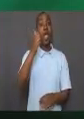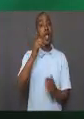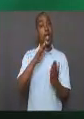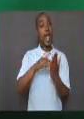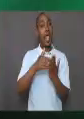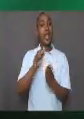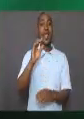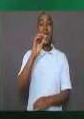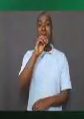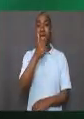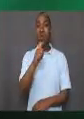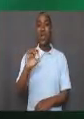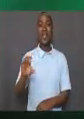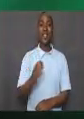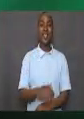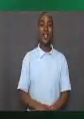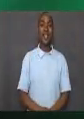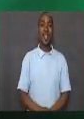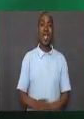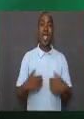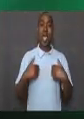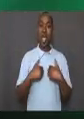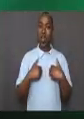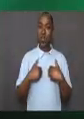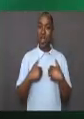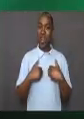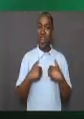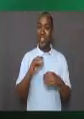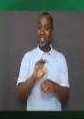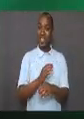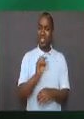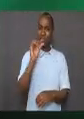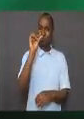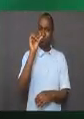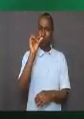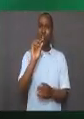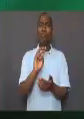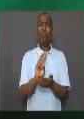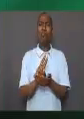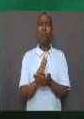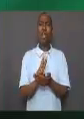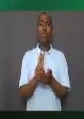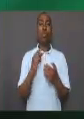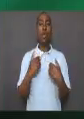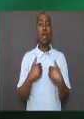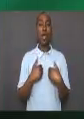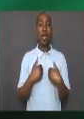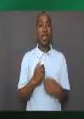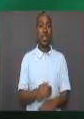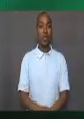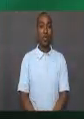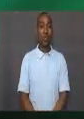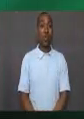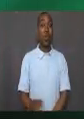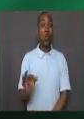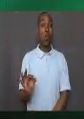Animal cells have small-sized vacuoles. Unlike plant cells that